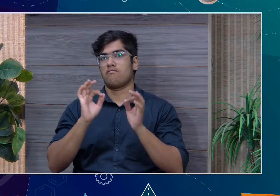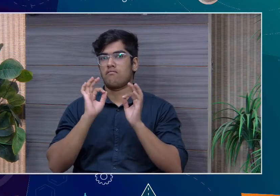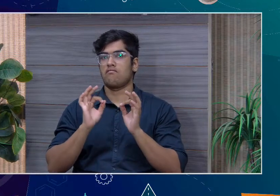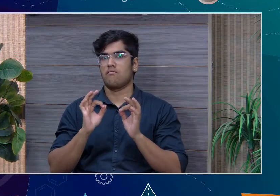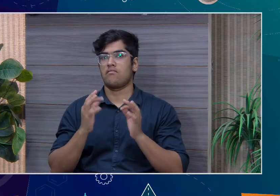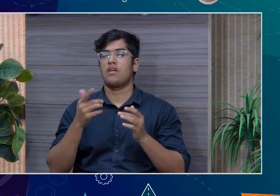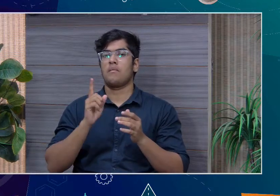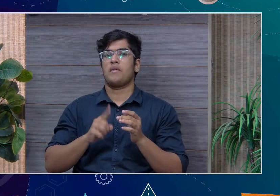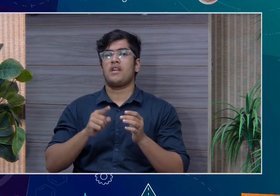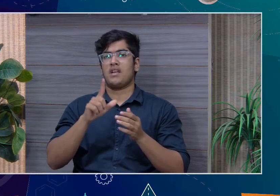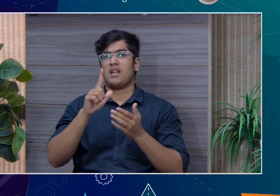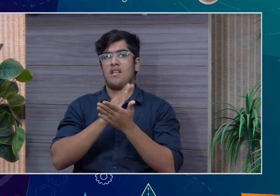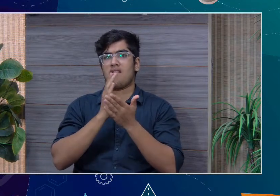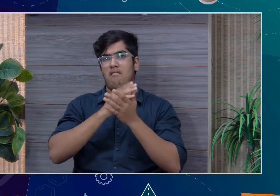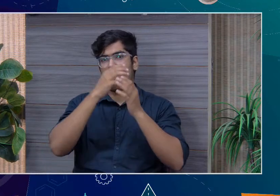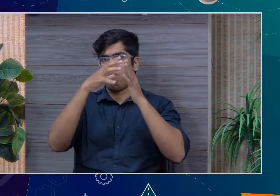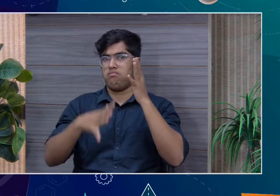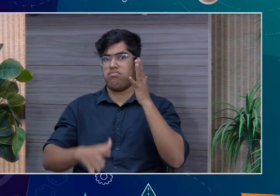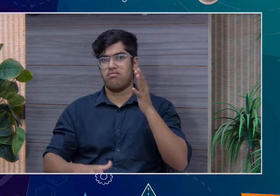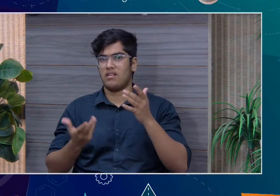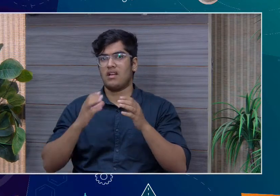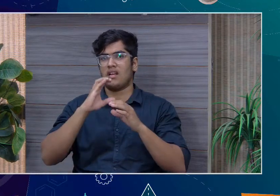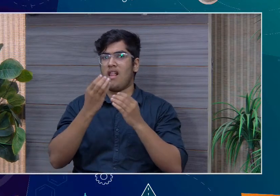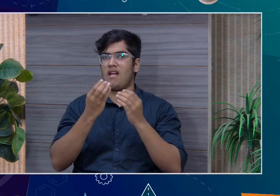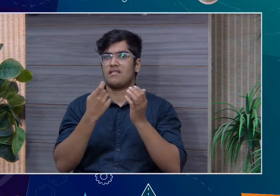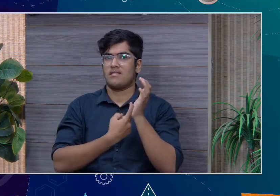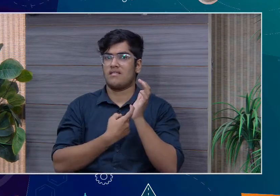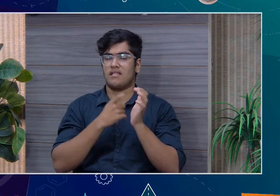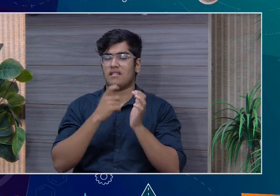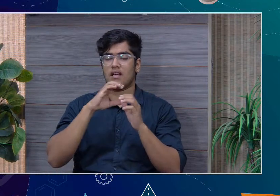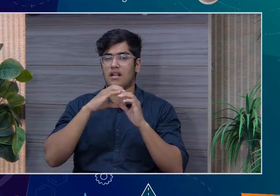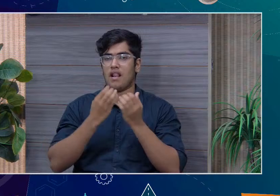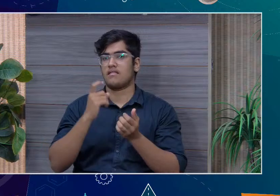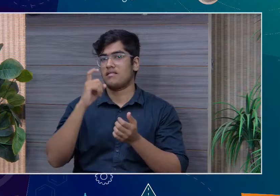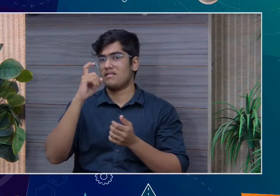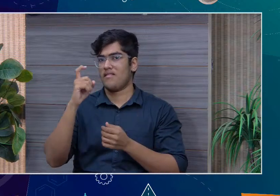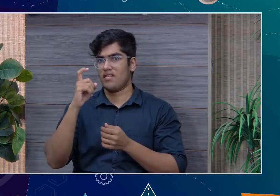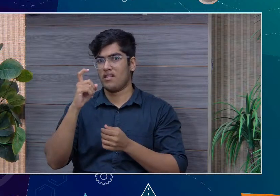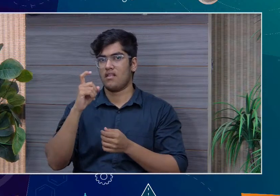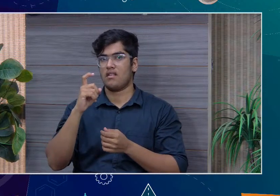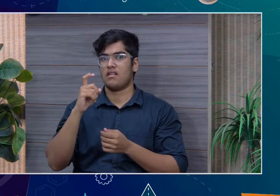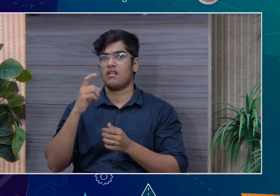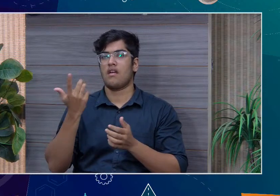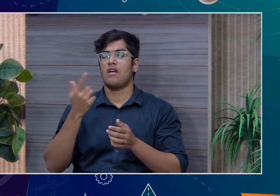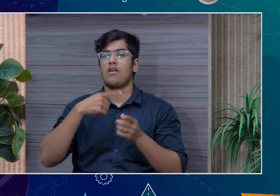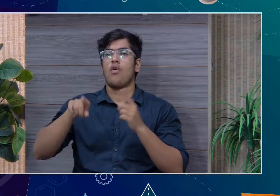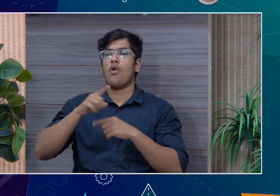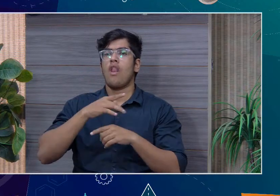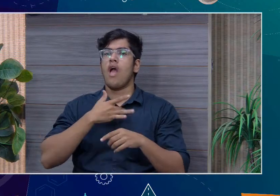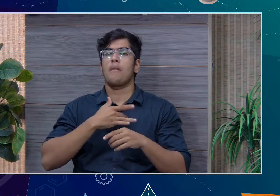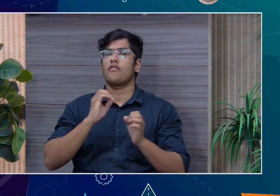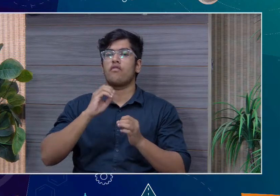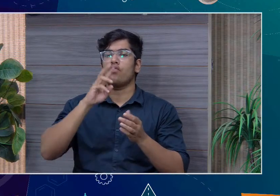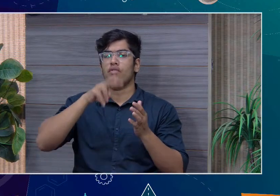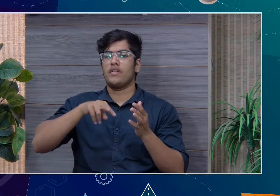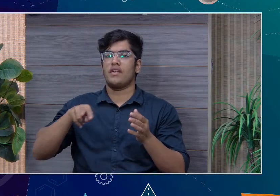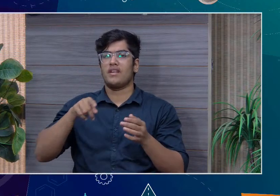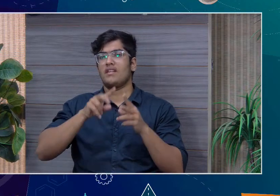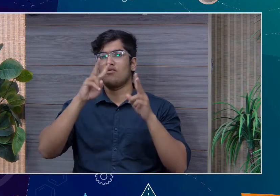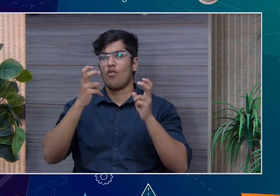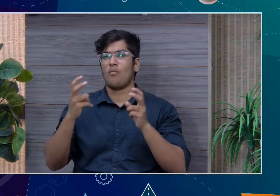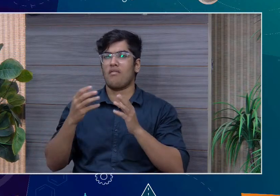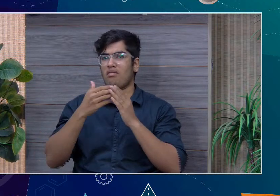because it's a lengthy lesson for class 7 children, and they're not used to reading these